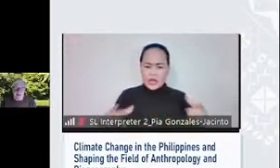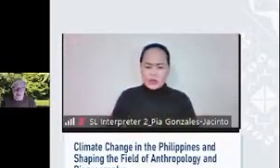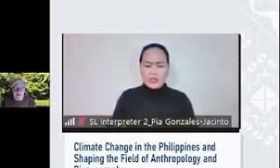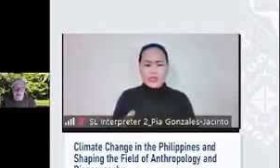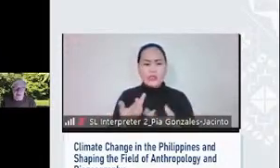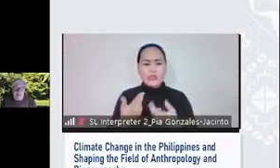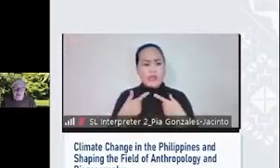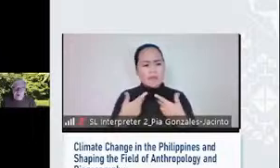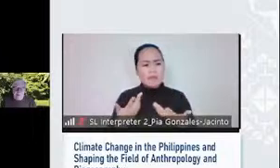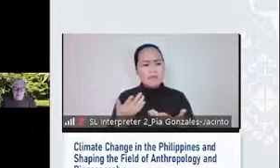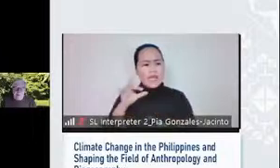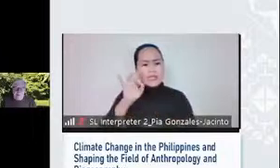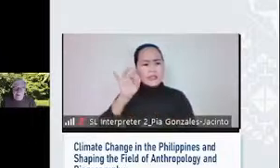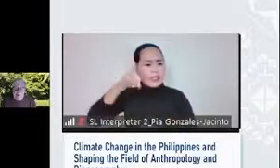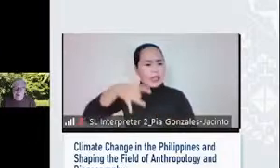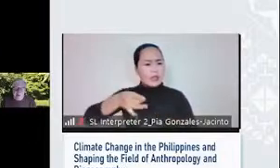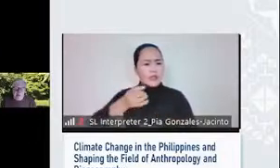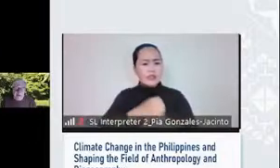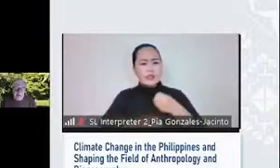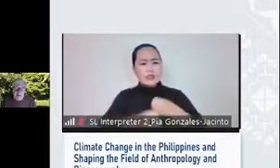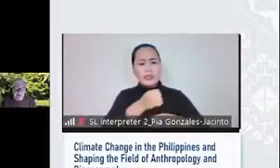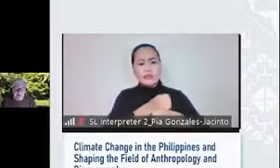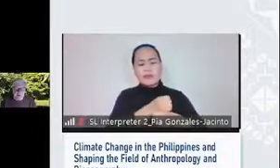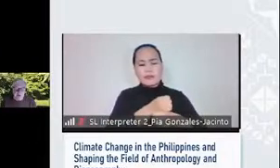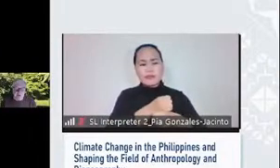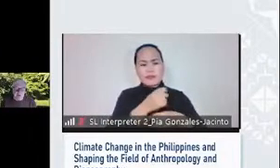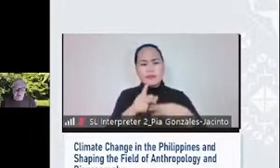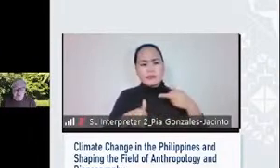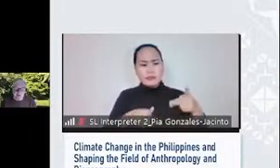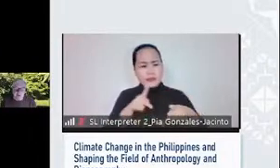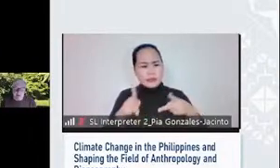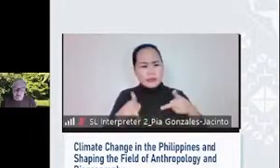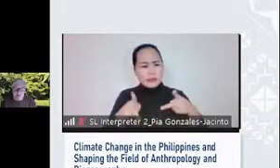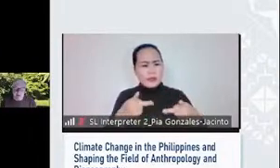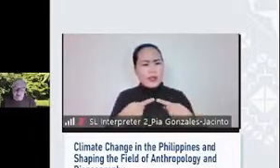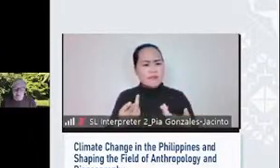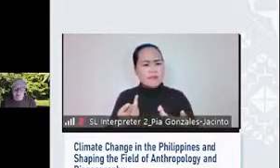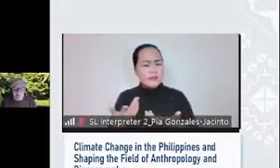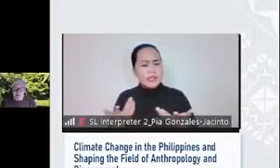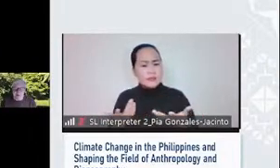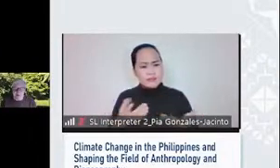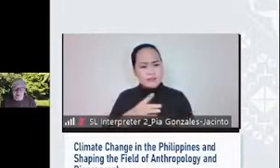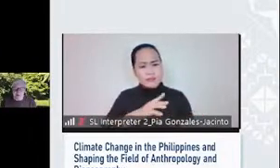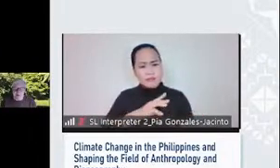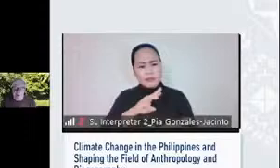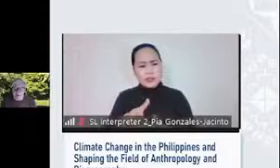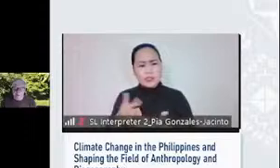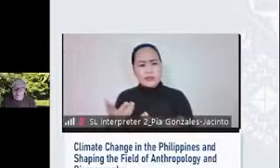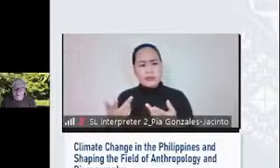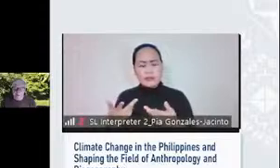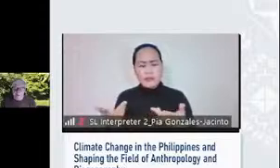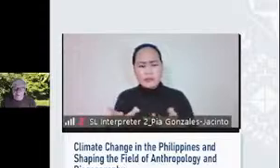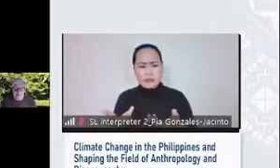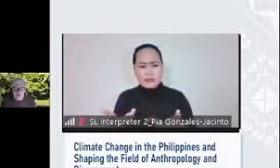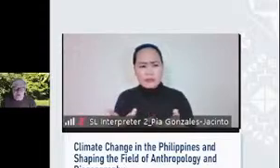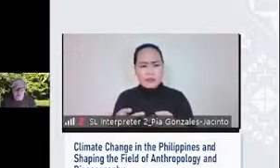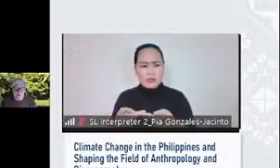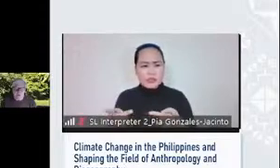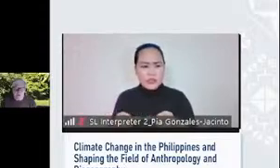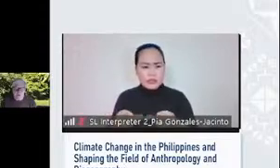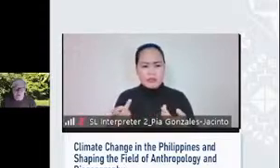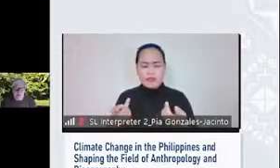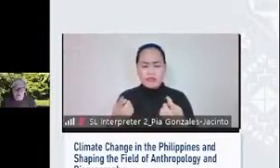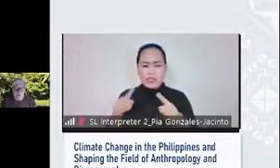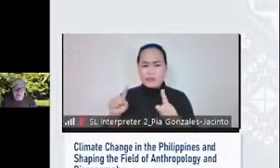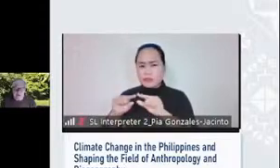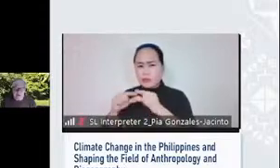ago. These people are thought to have been ancestral to coastal maritime and Neolithic peoples in the archipelago, but successive groups